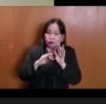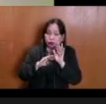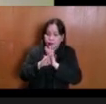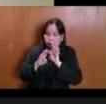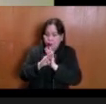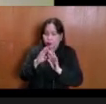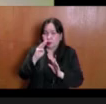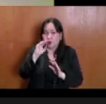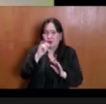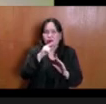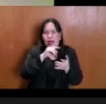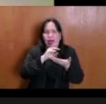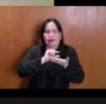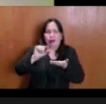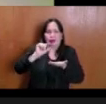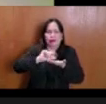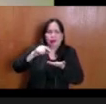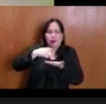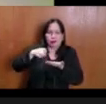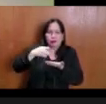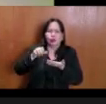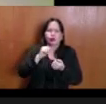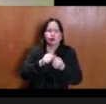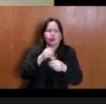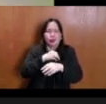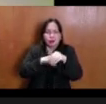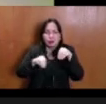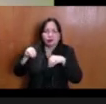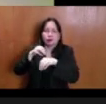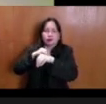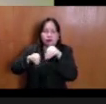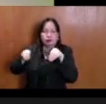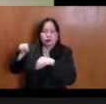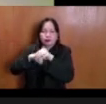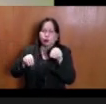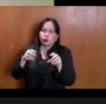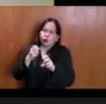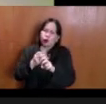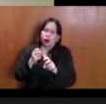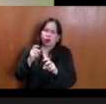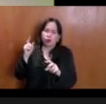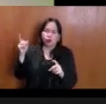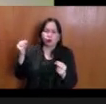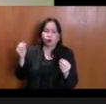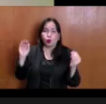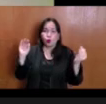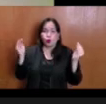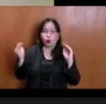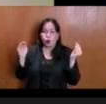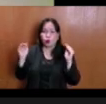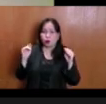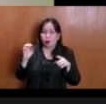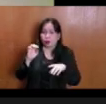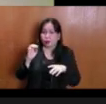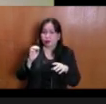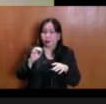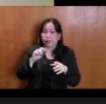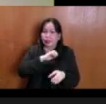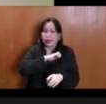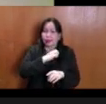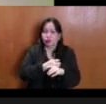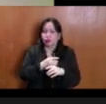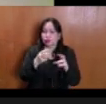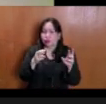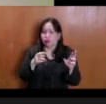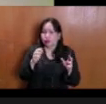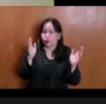Malampaya natural gas. So it's very difficult to compare the energy services